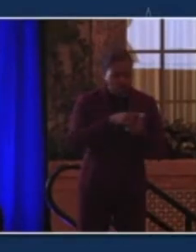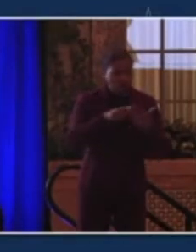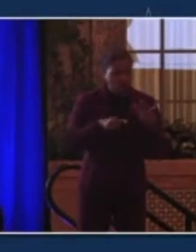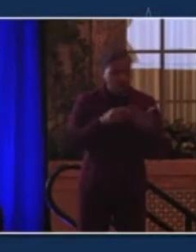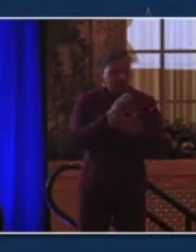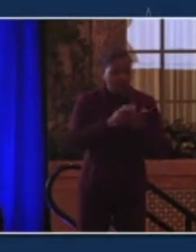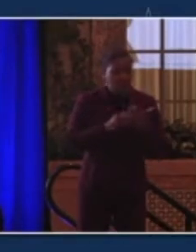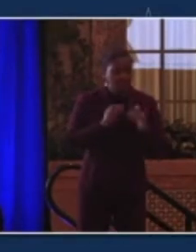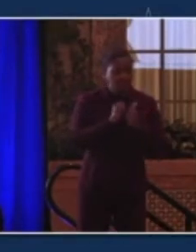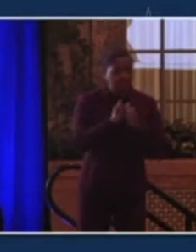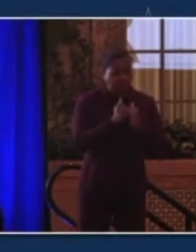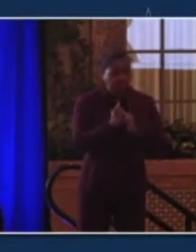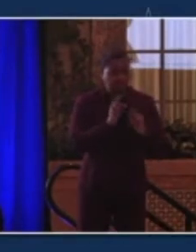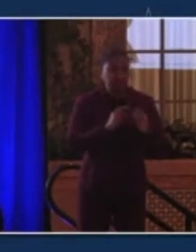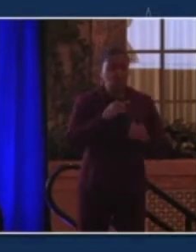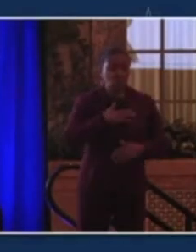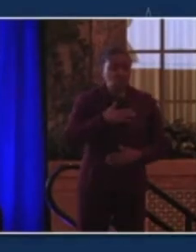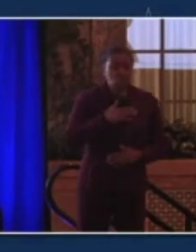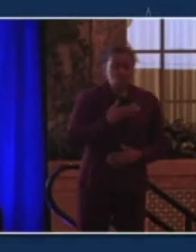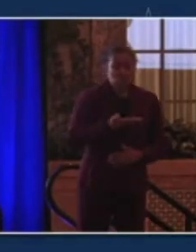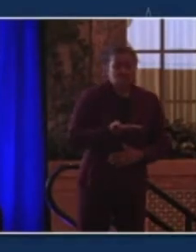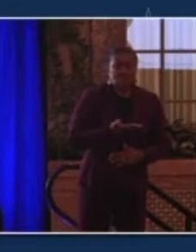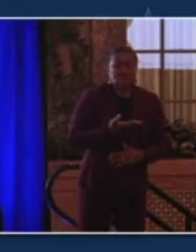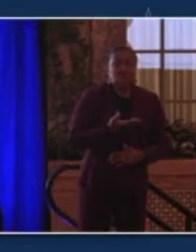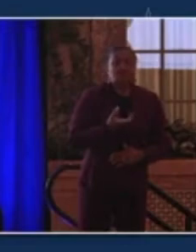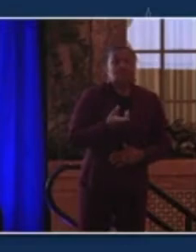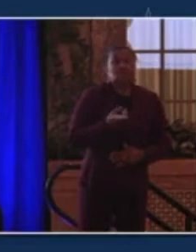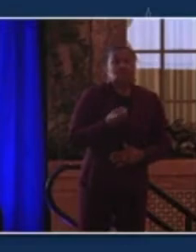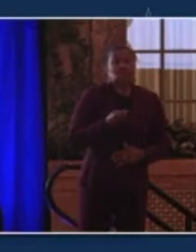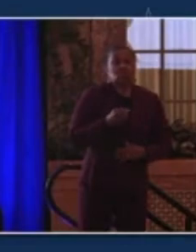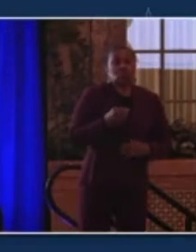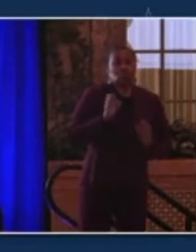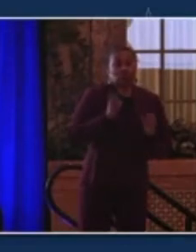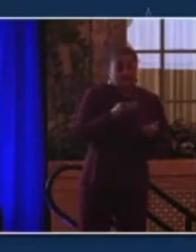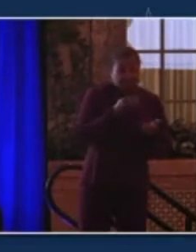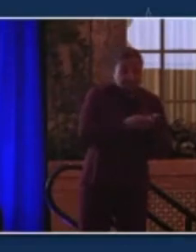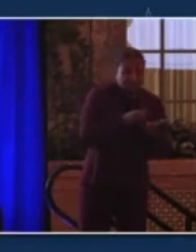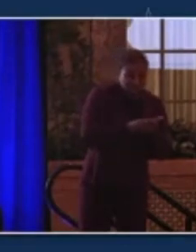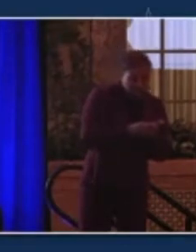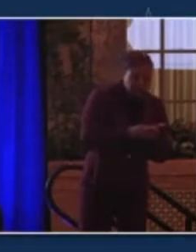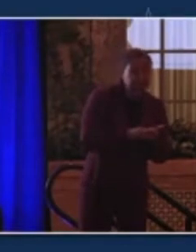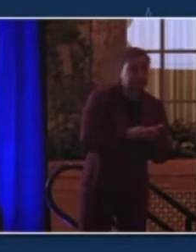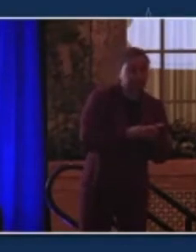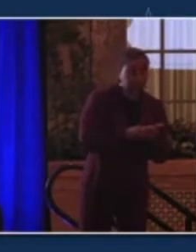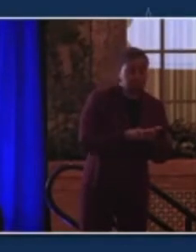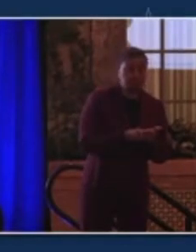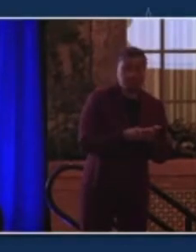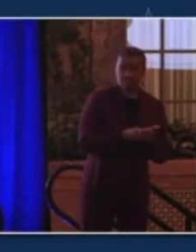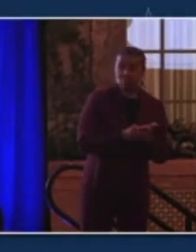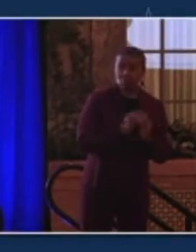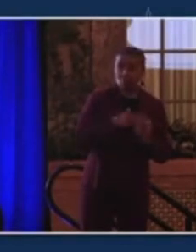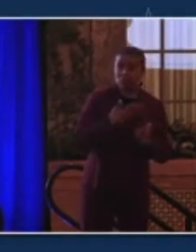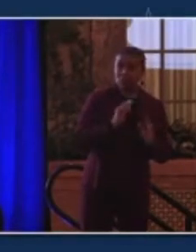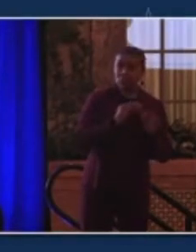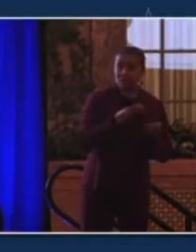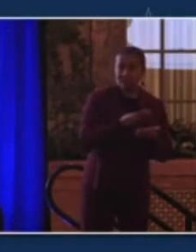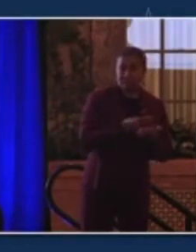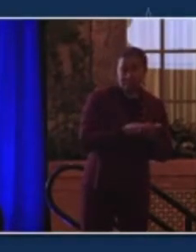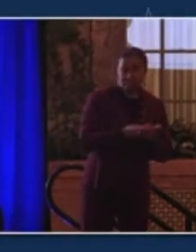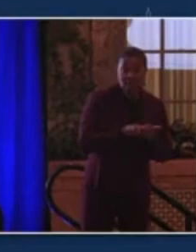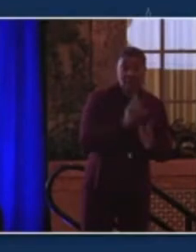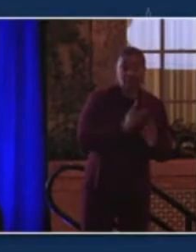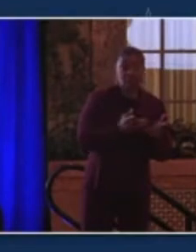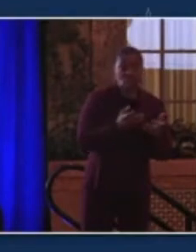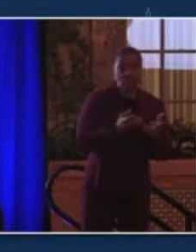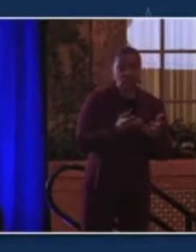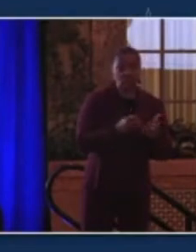campaign. Those folks who were willing to put their Washington in the barrel for Washington, those folks who